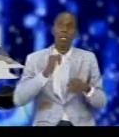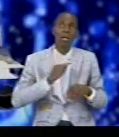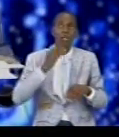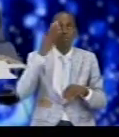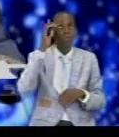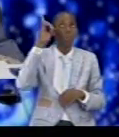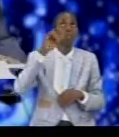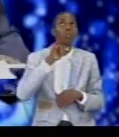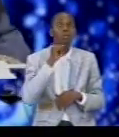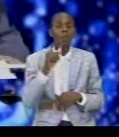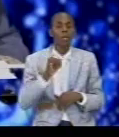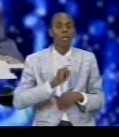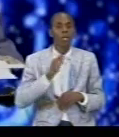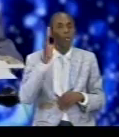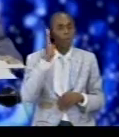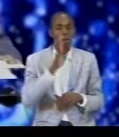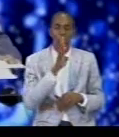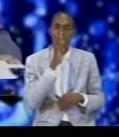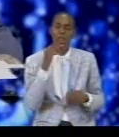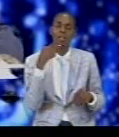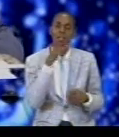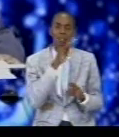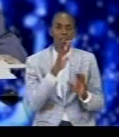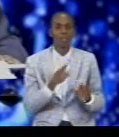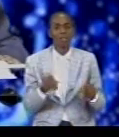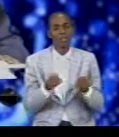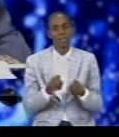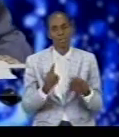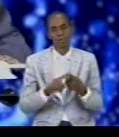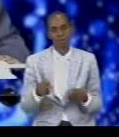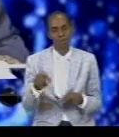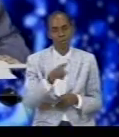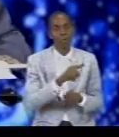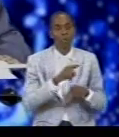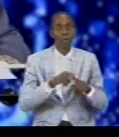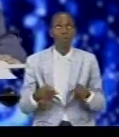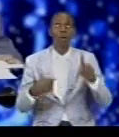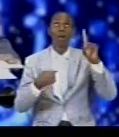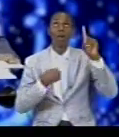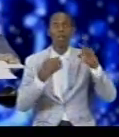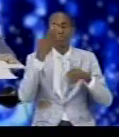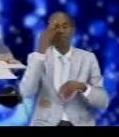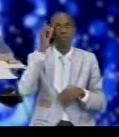liar like unto you. But I know him and keep his saying.